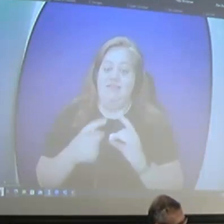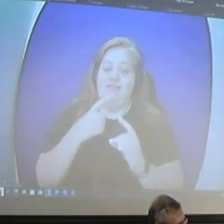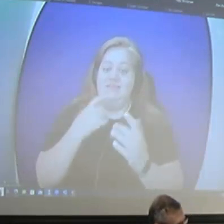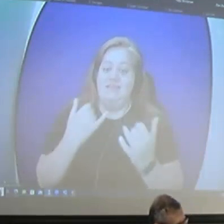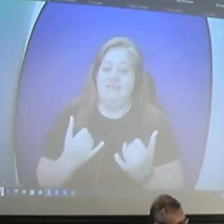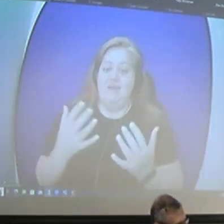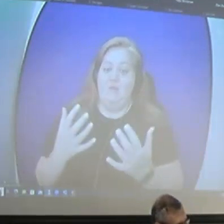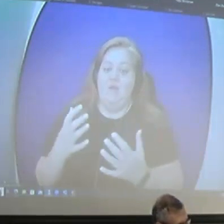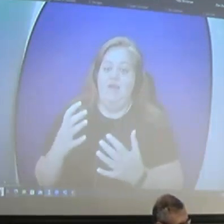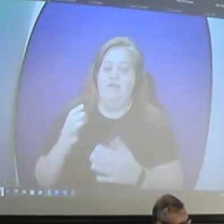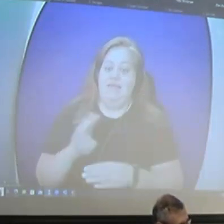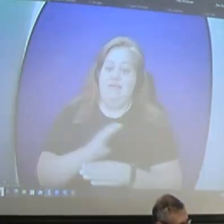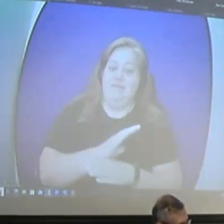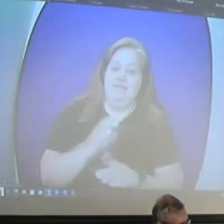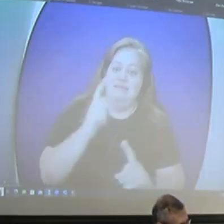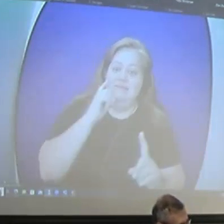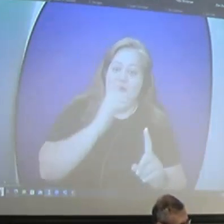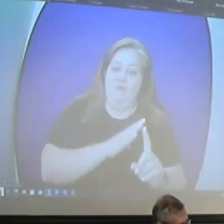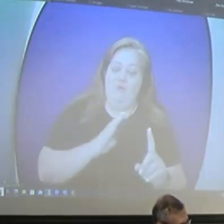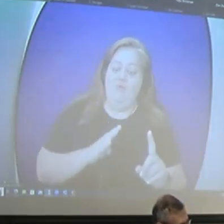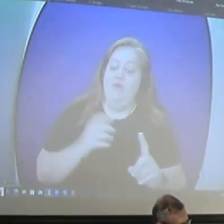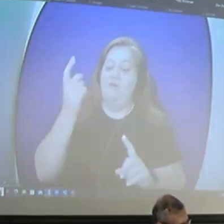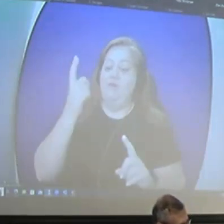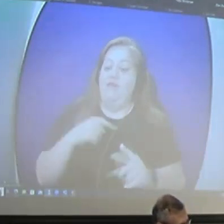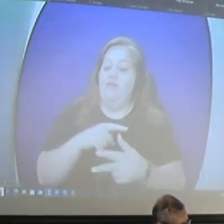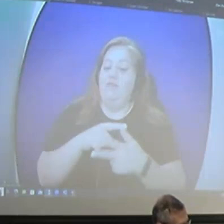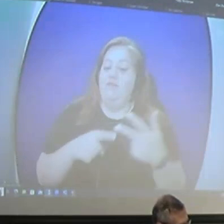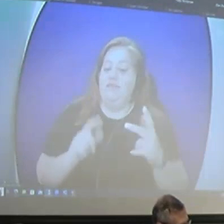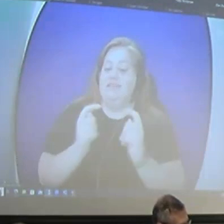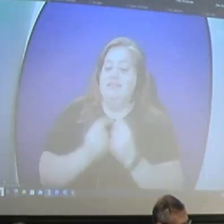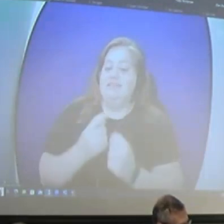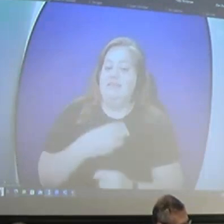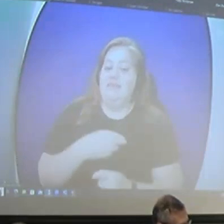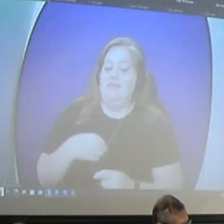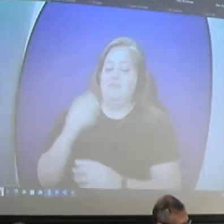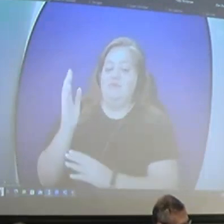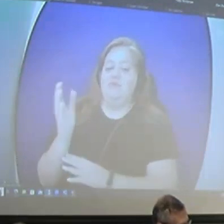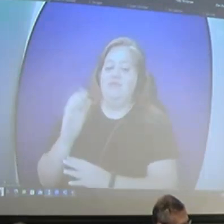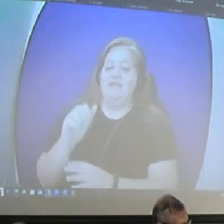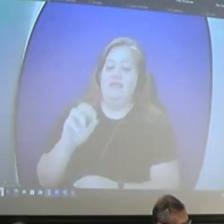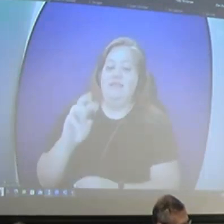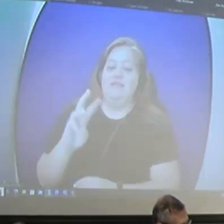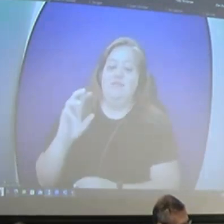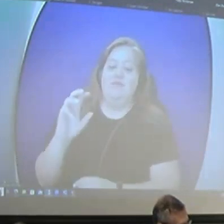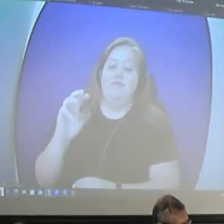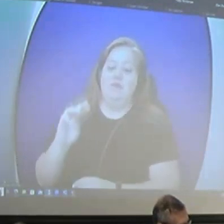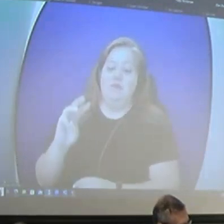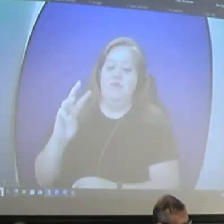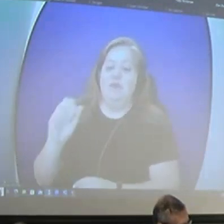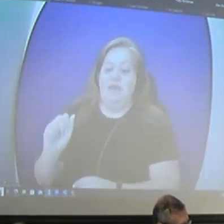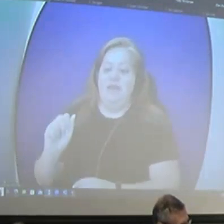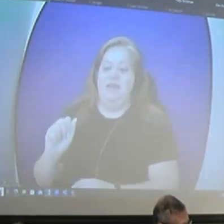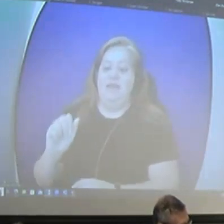call attention that we had 3 members of our team present at the AWWA Annual Conference and Expo, known as ACE. It's